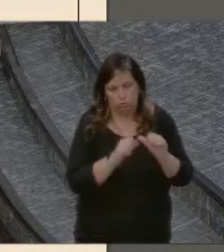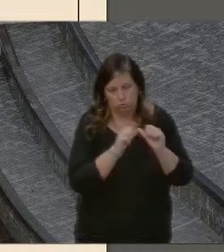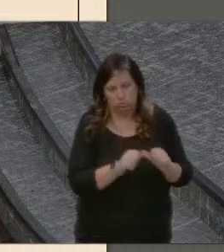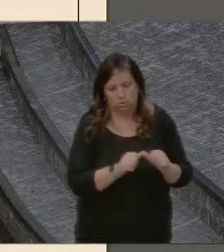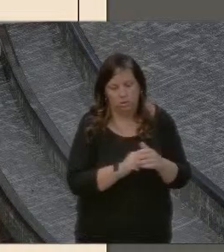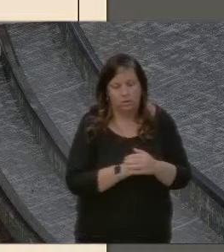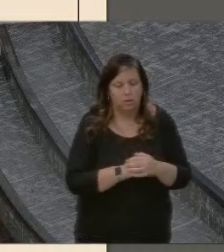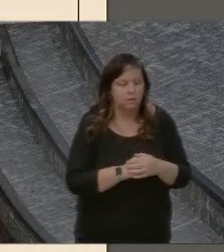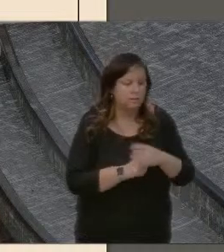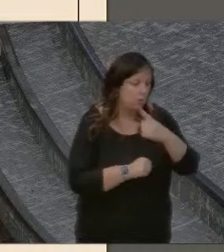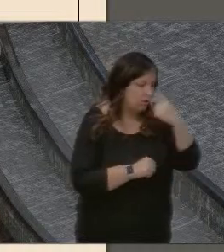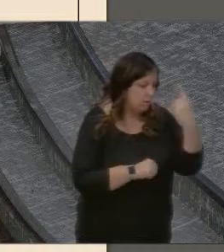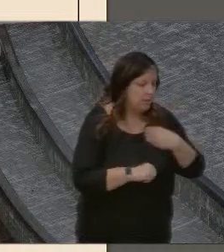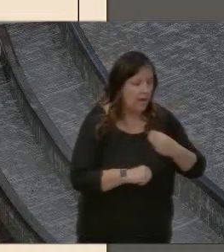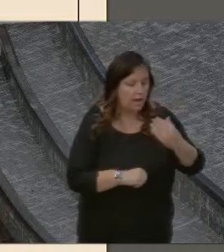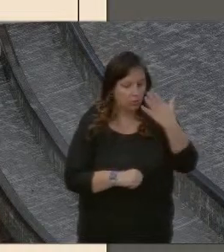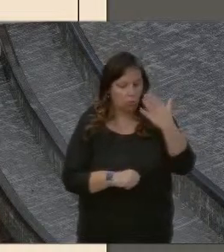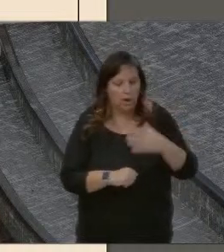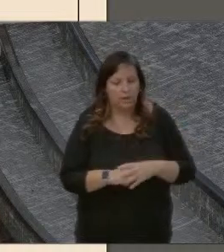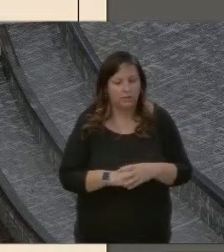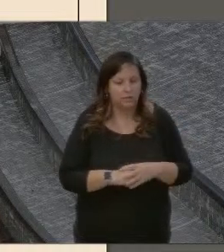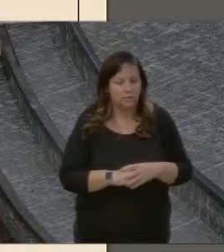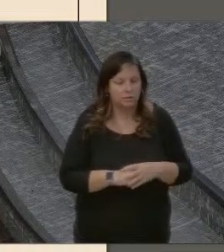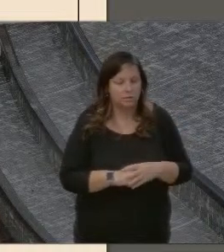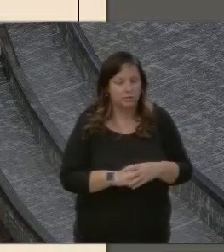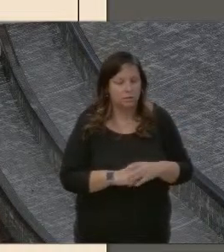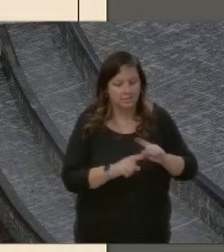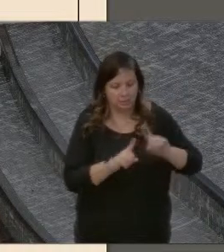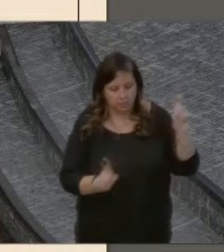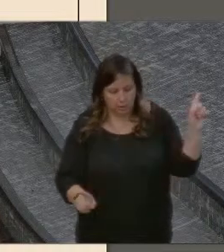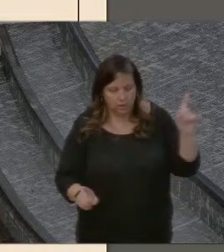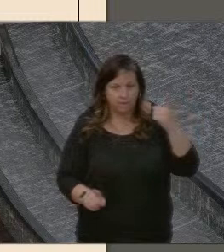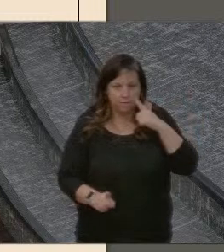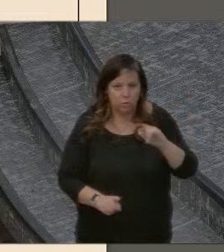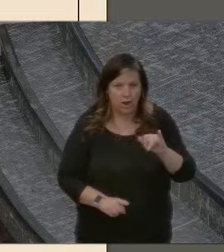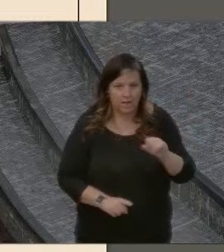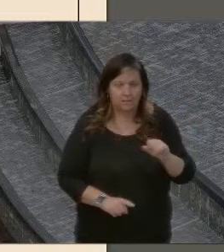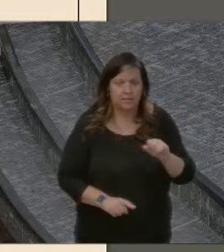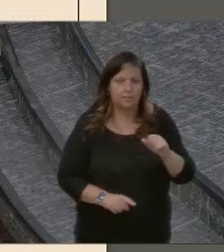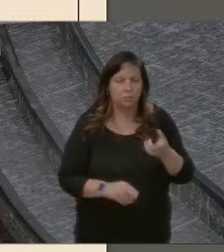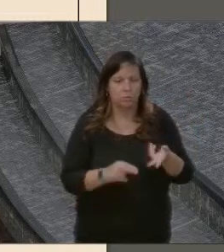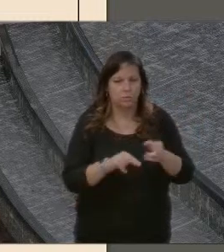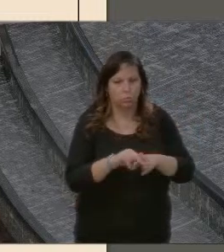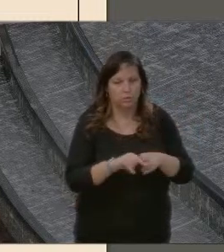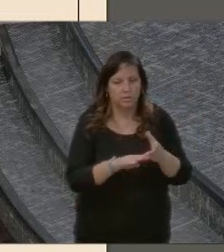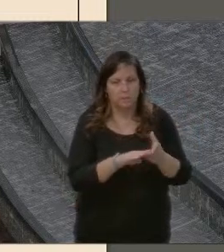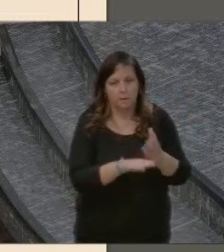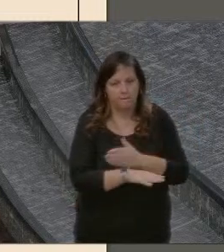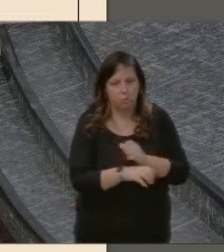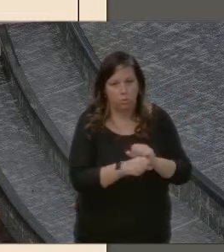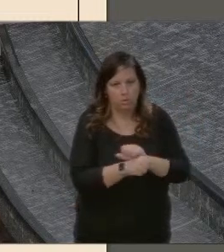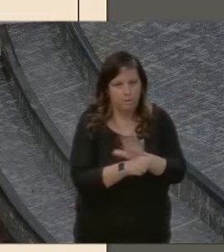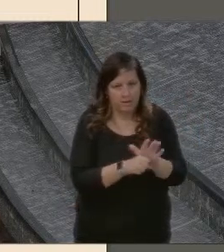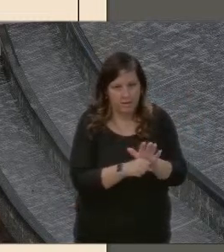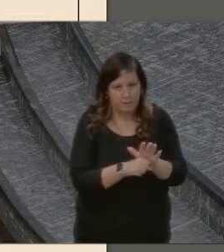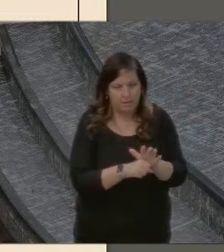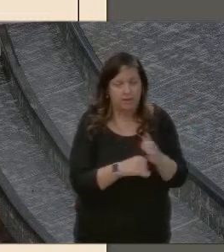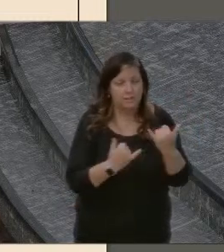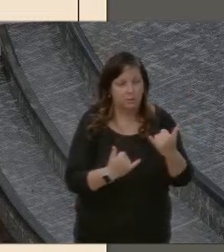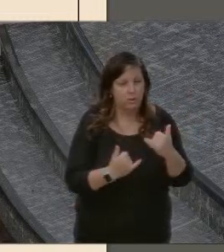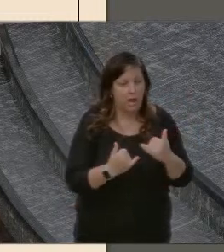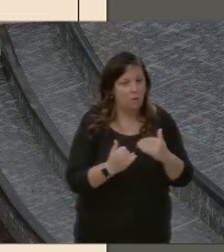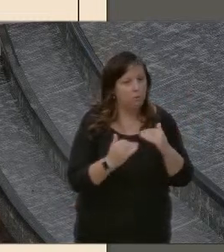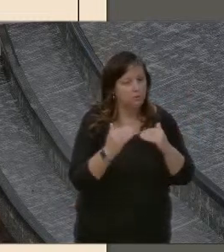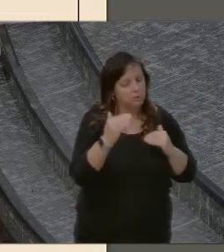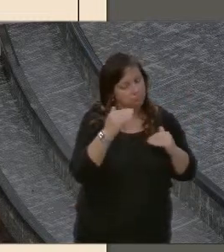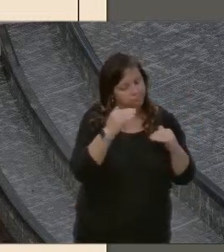Black-white disparities in ISS was increasing before the pandemic. It's approaching pre-pandemic levels. So